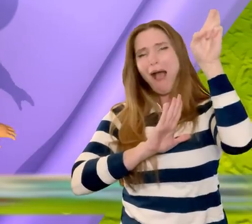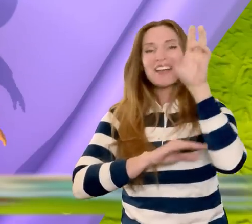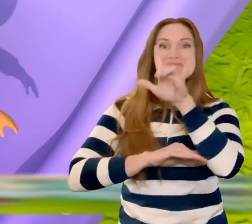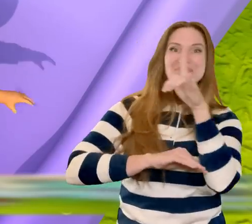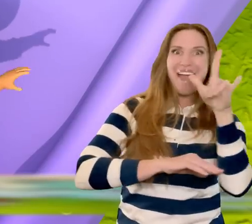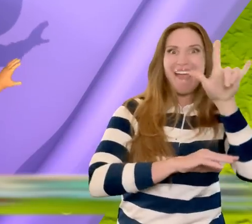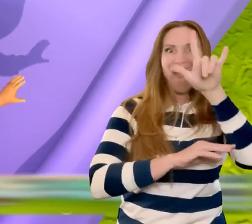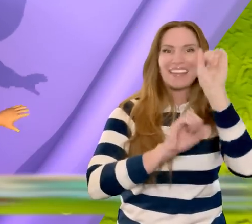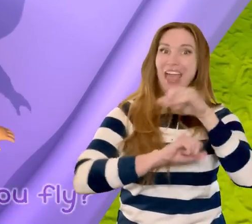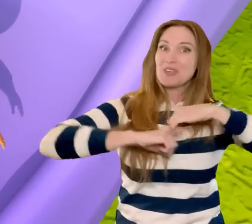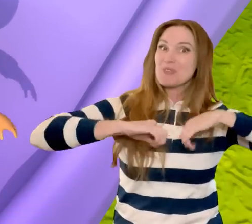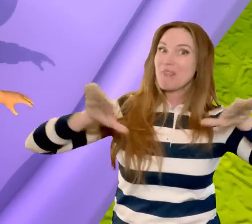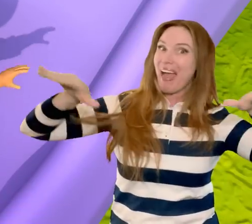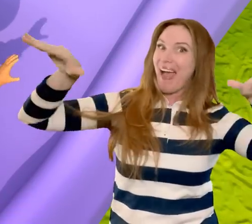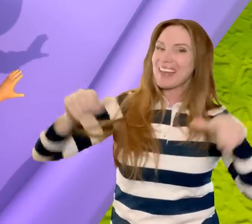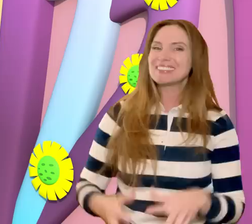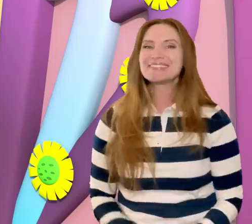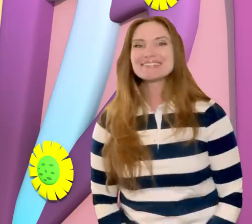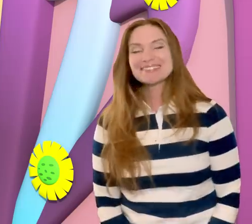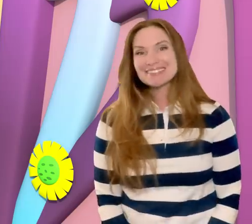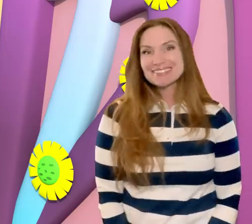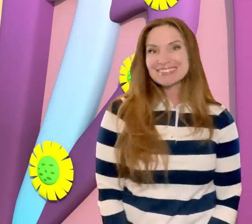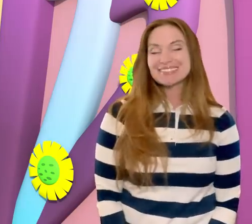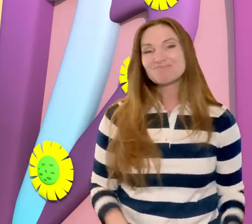flame plane can you fly